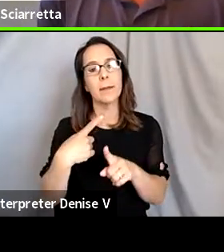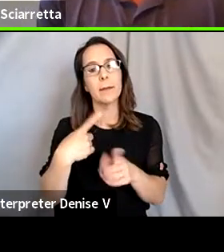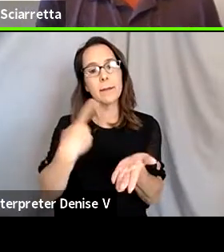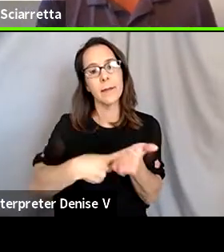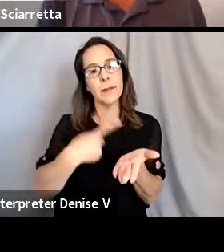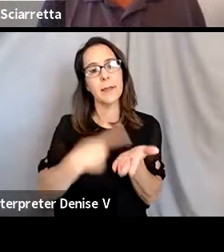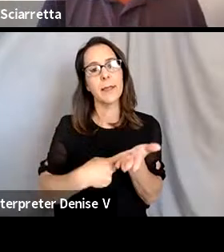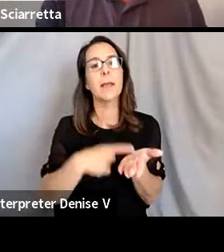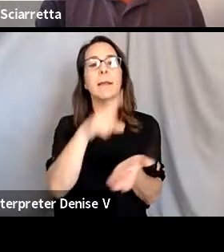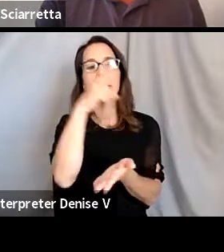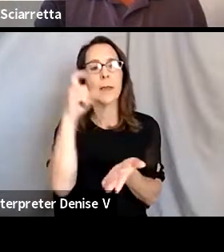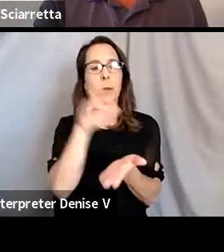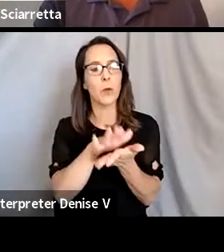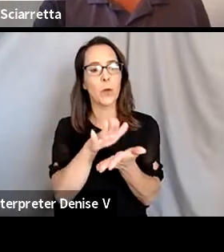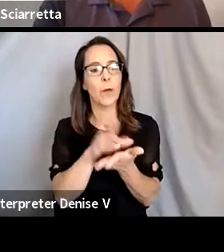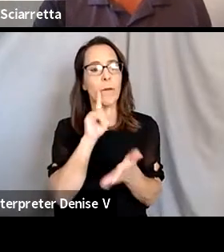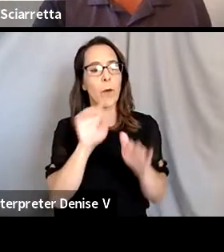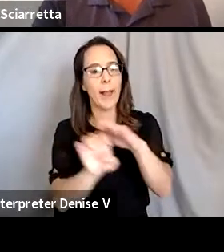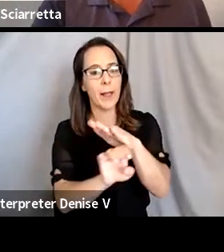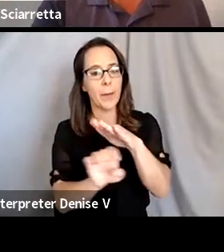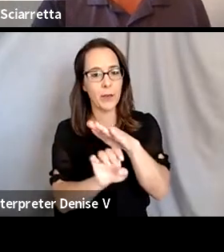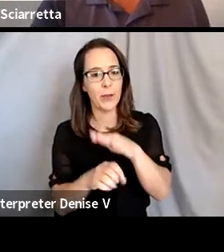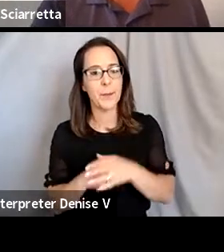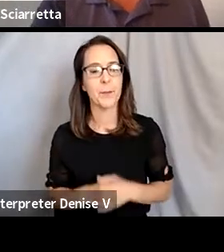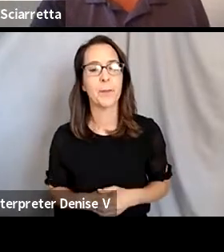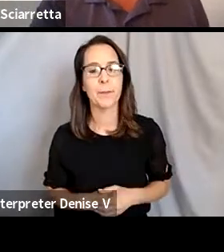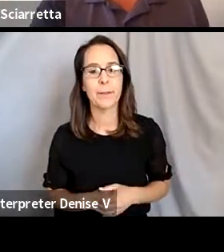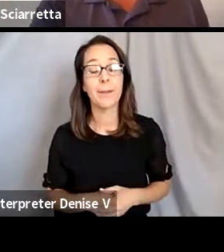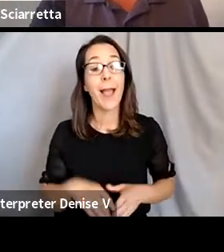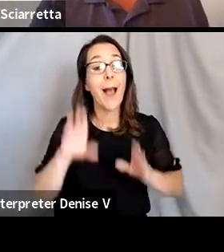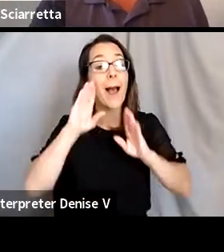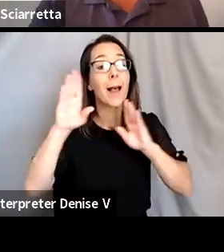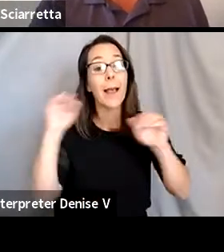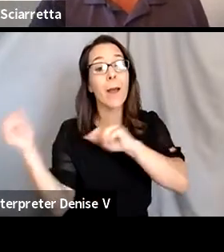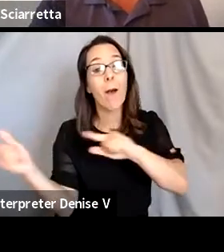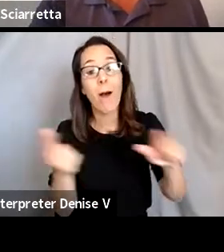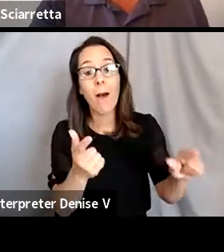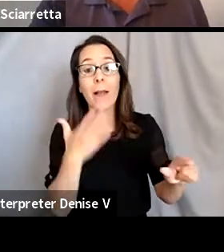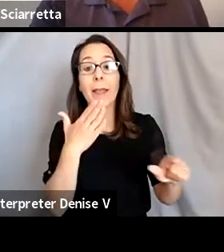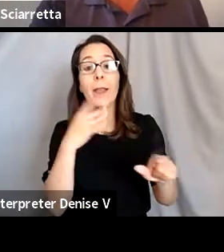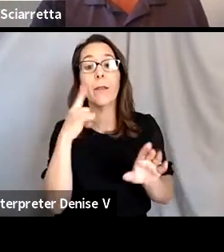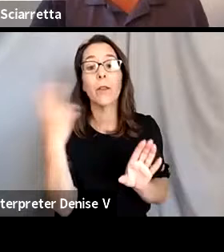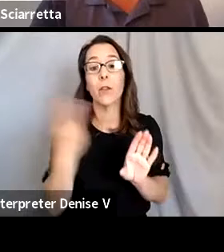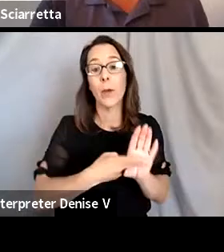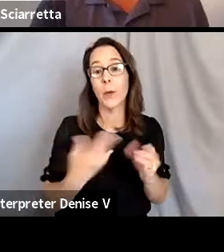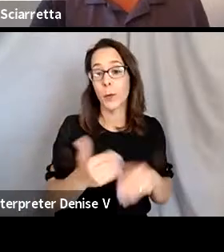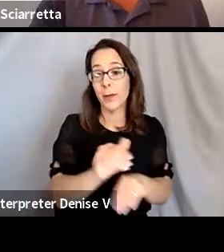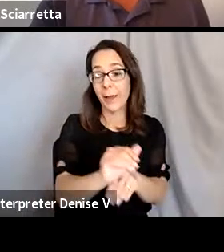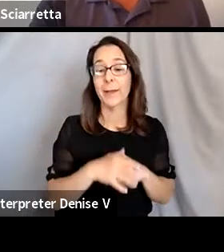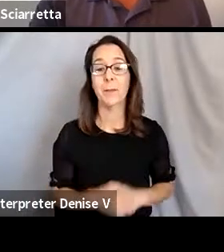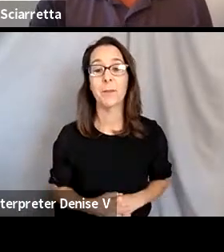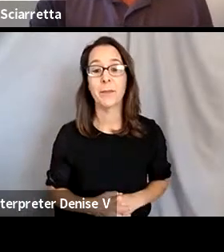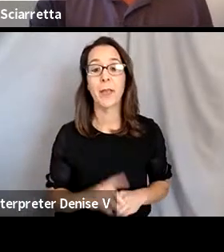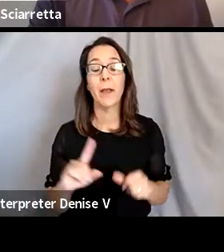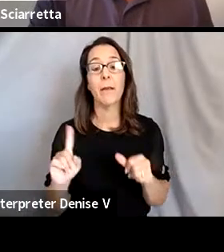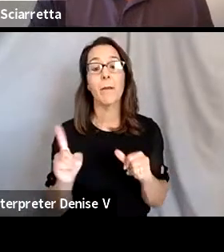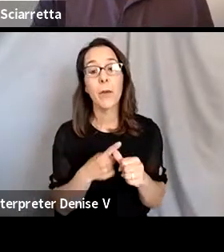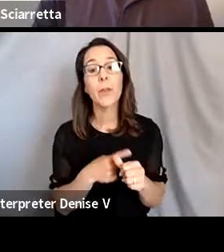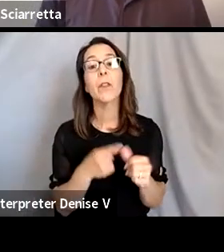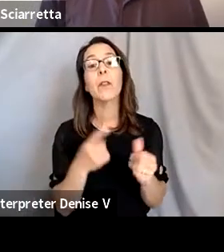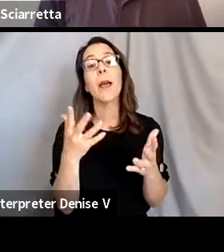elementary. Okay, thank you. Hi, everybody. Thanks for joining tonight. First thing I want to